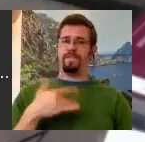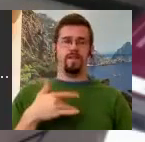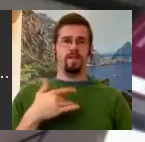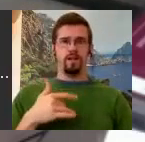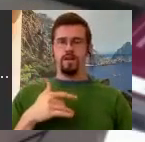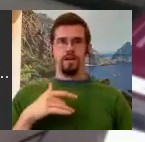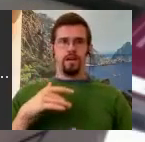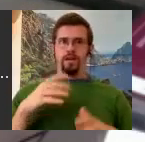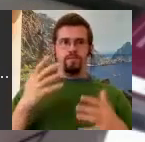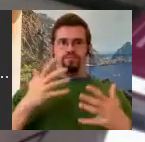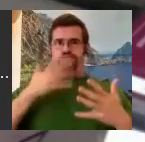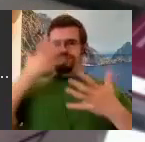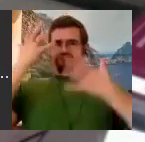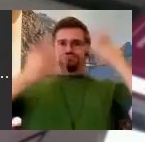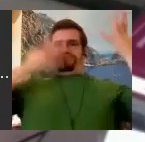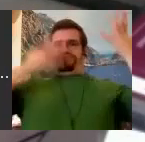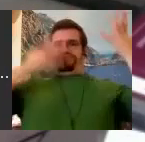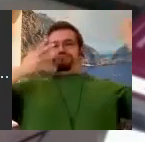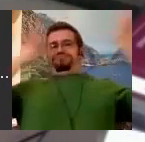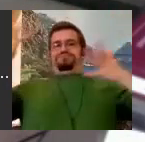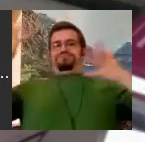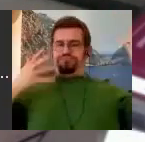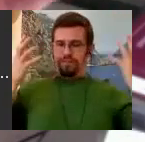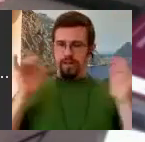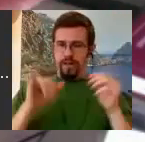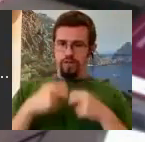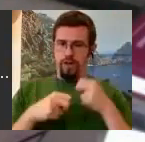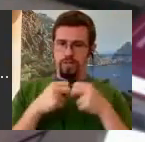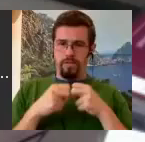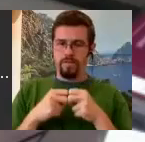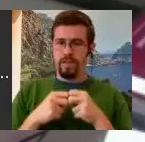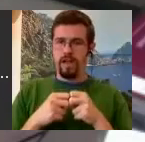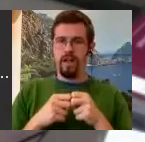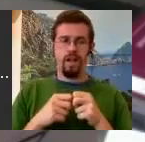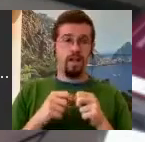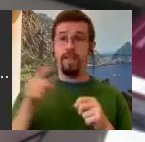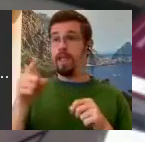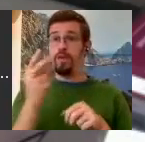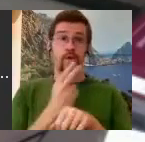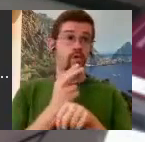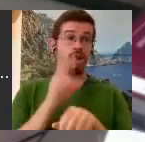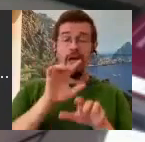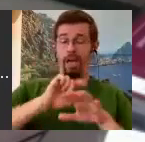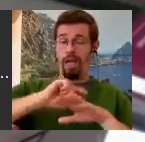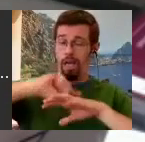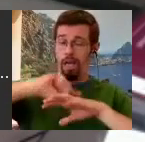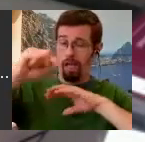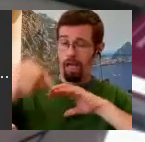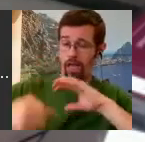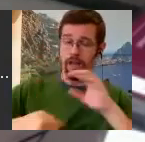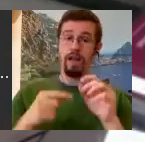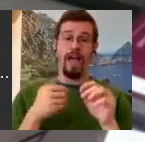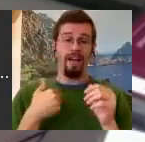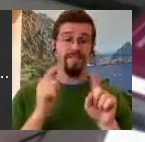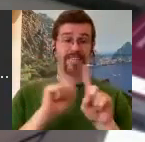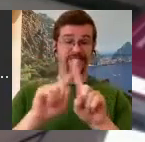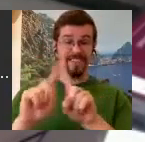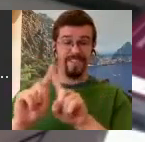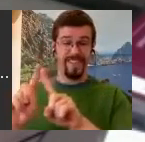this problem of everybody who was using it all over the world needed more of those handwriting symbols